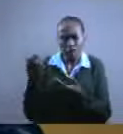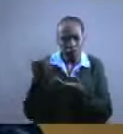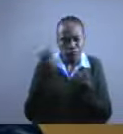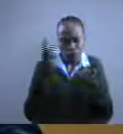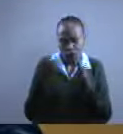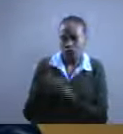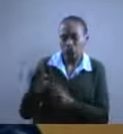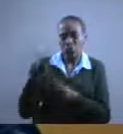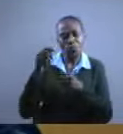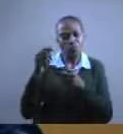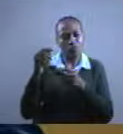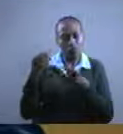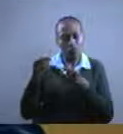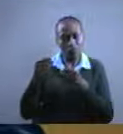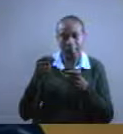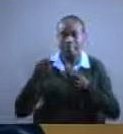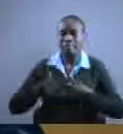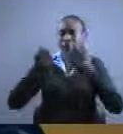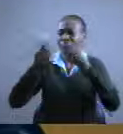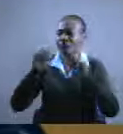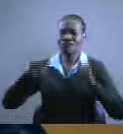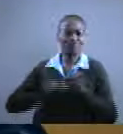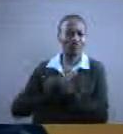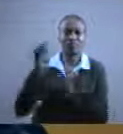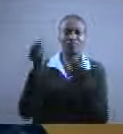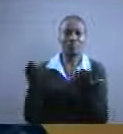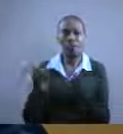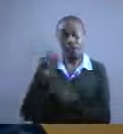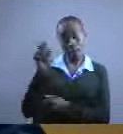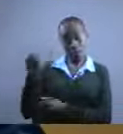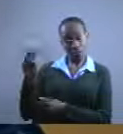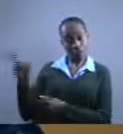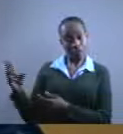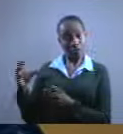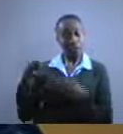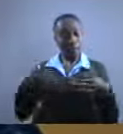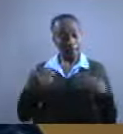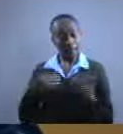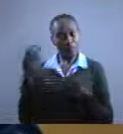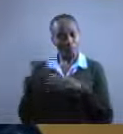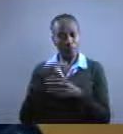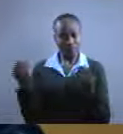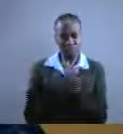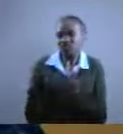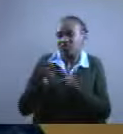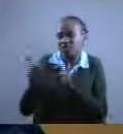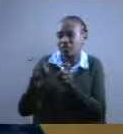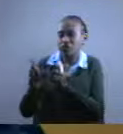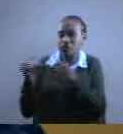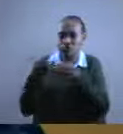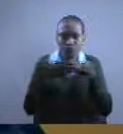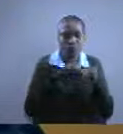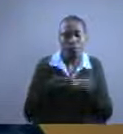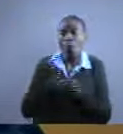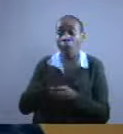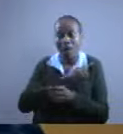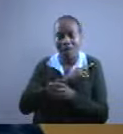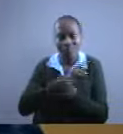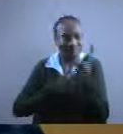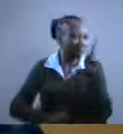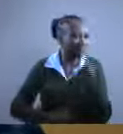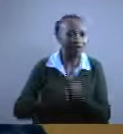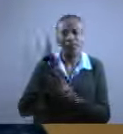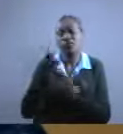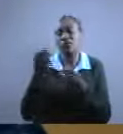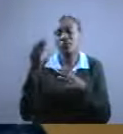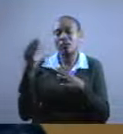of world-class standard. The ANC constituency office in Randburg was proud to have worked with the organisers to ensure a successful World